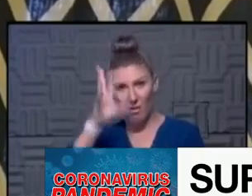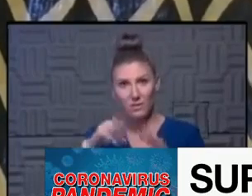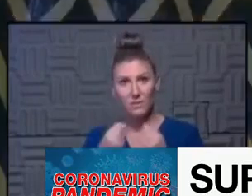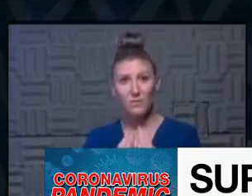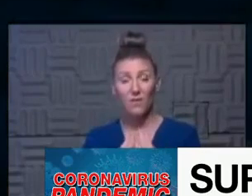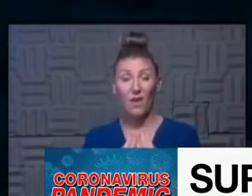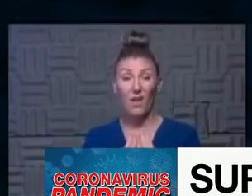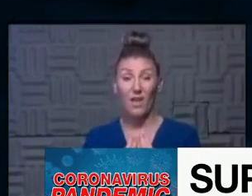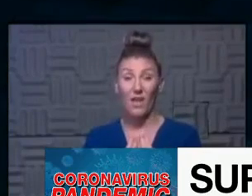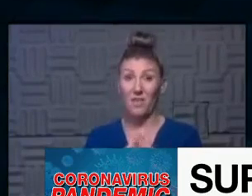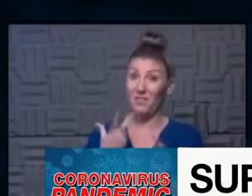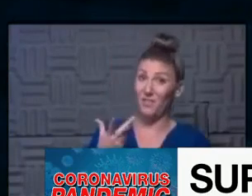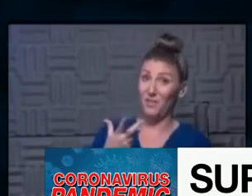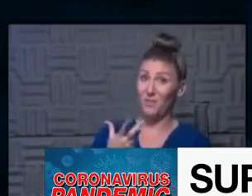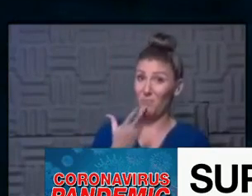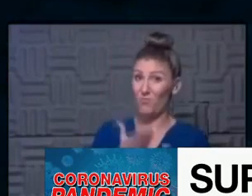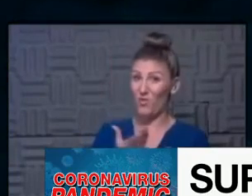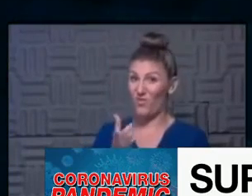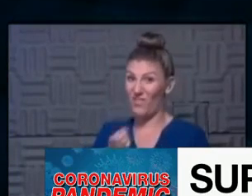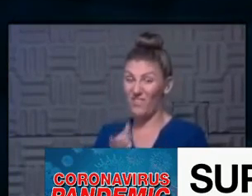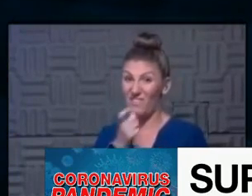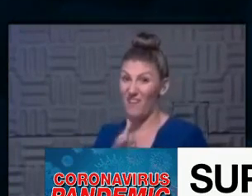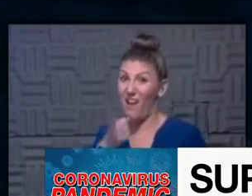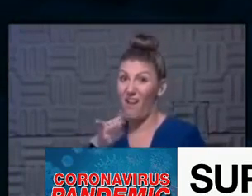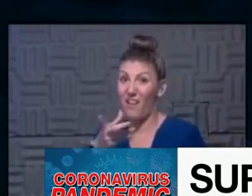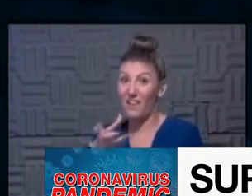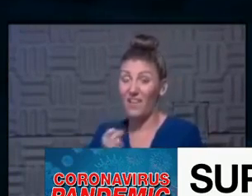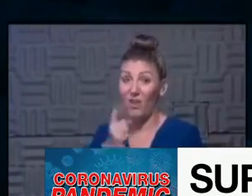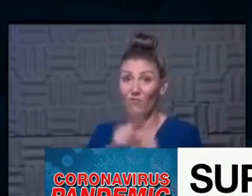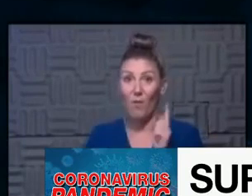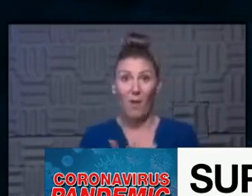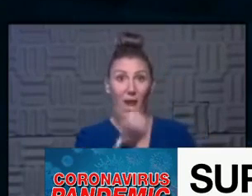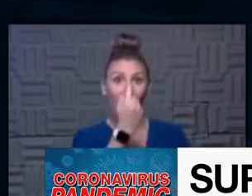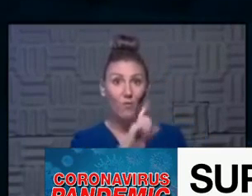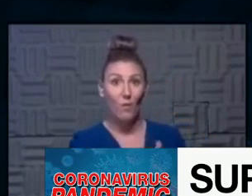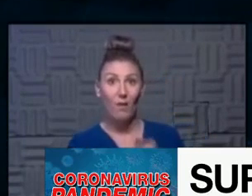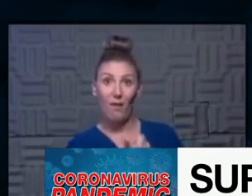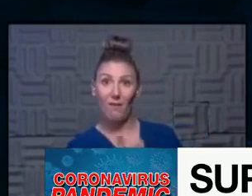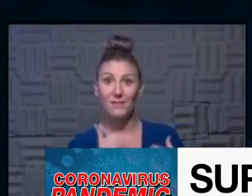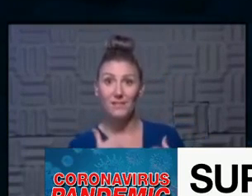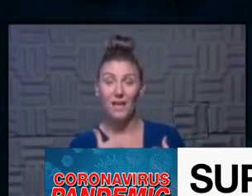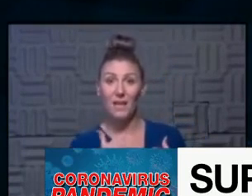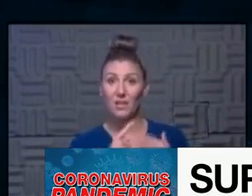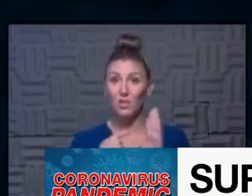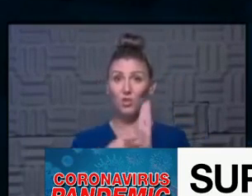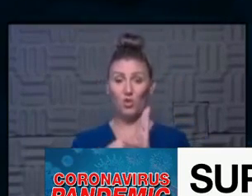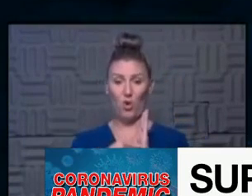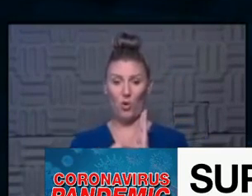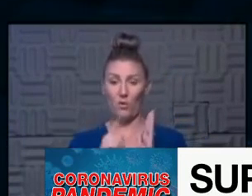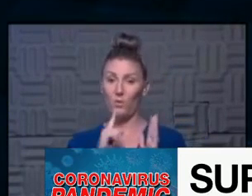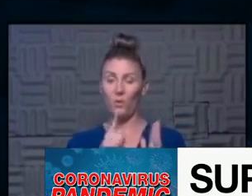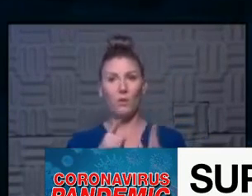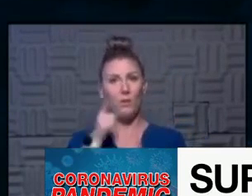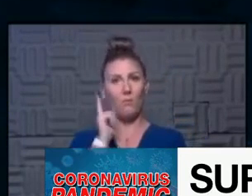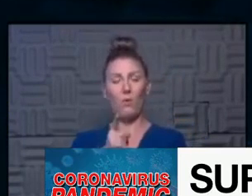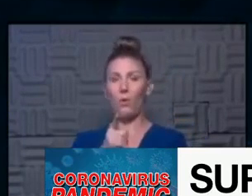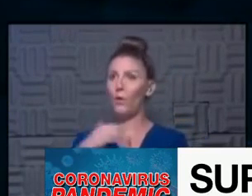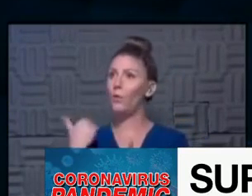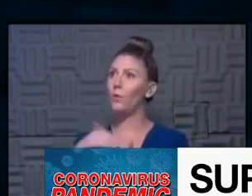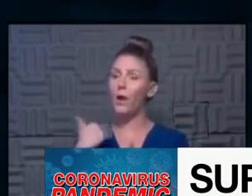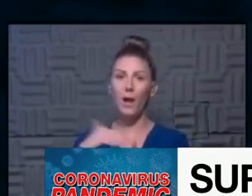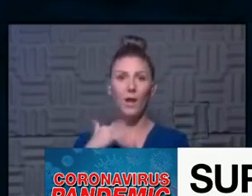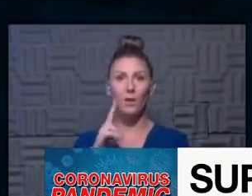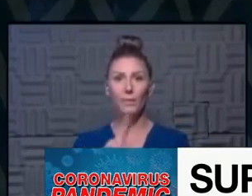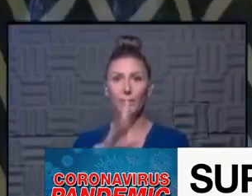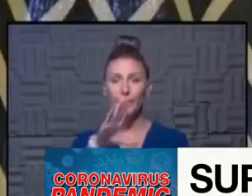didn't get it from all of us in the house that had it just showed me, really drove home the point that